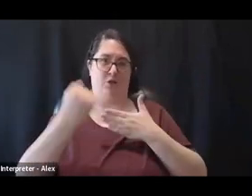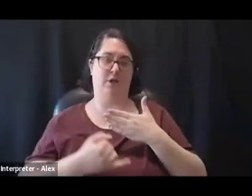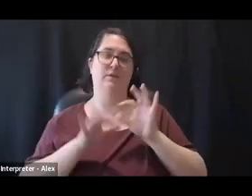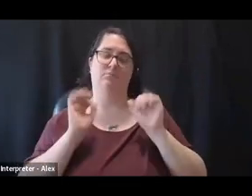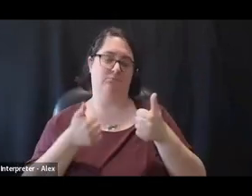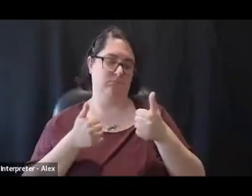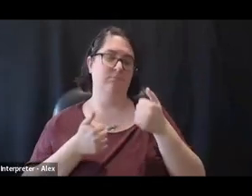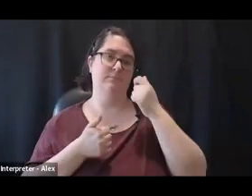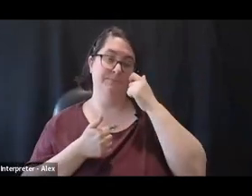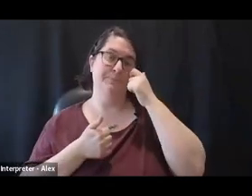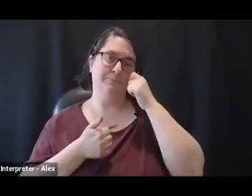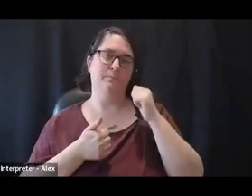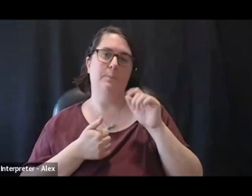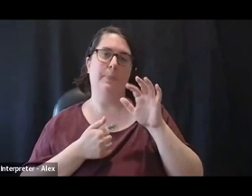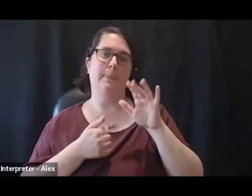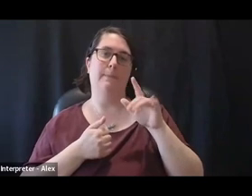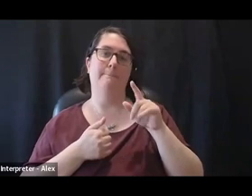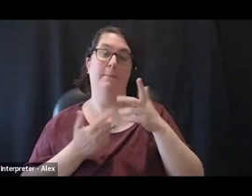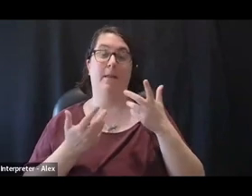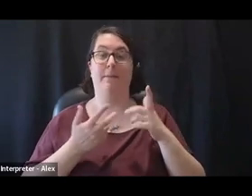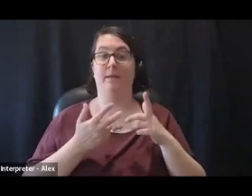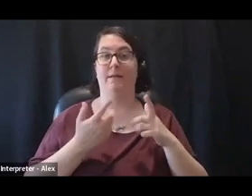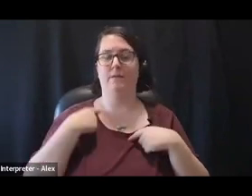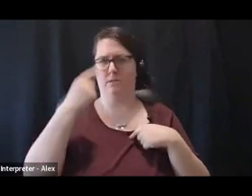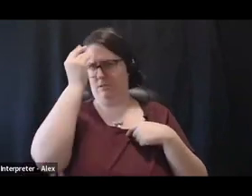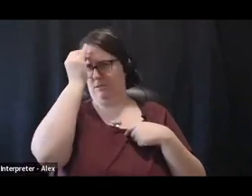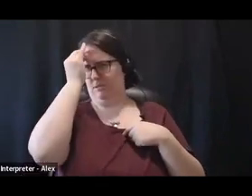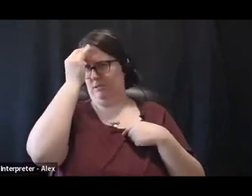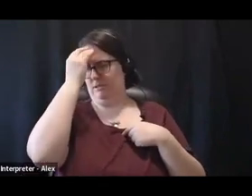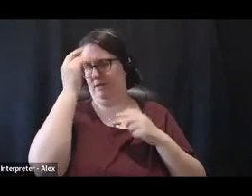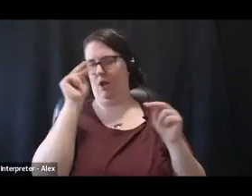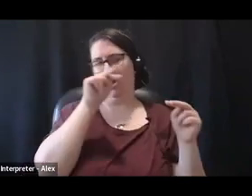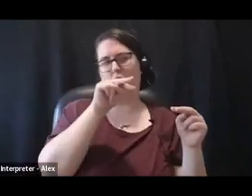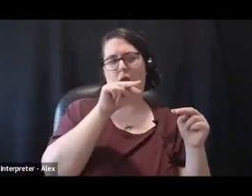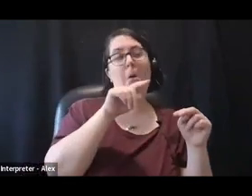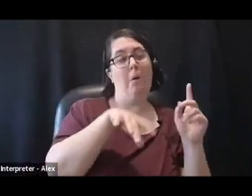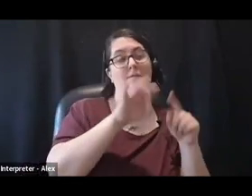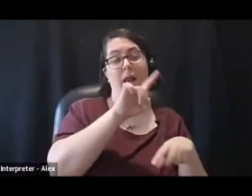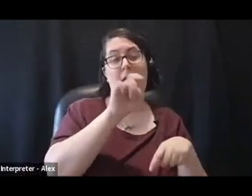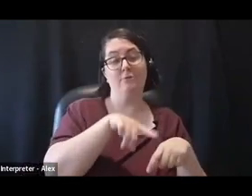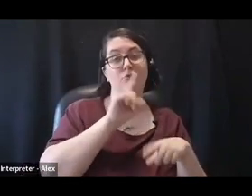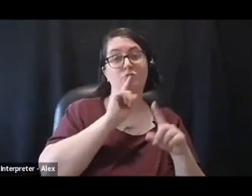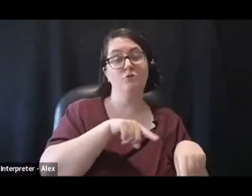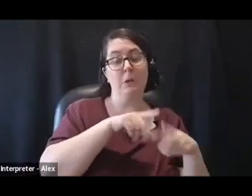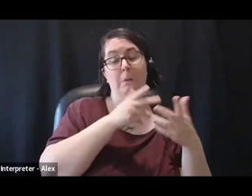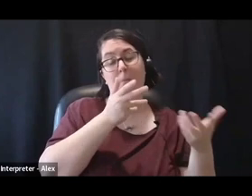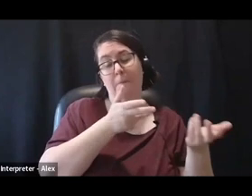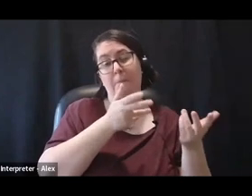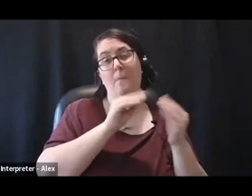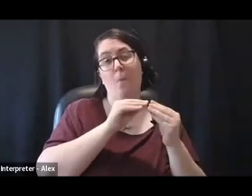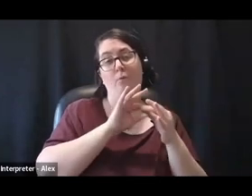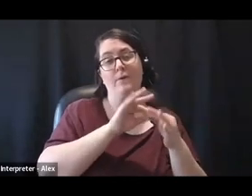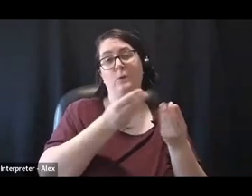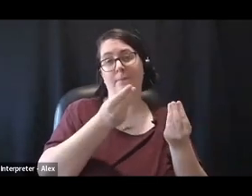you'll probably find maybe answers to questions you have or ideas and insights and reflections on more of the